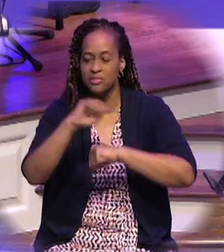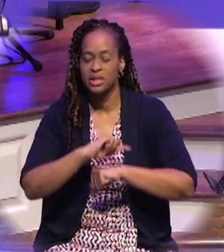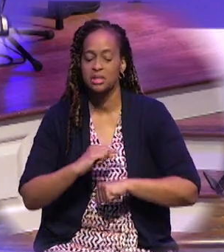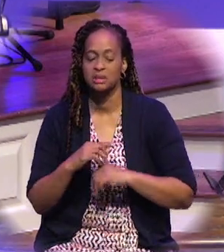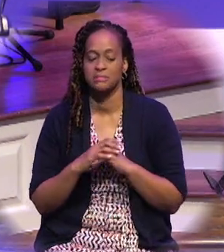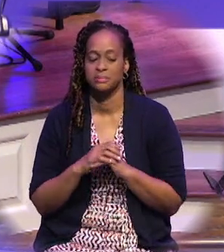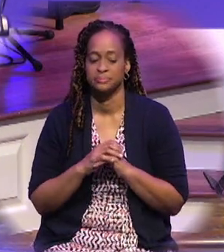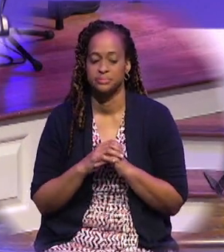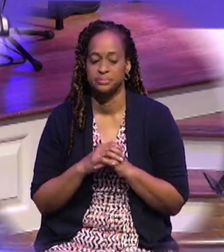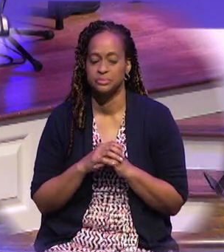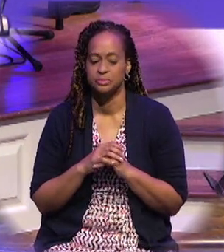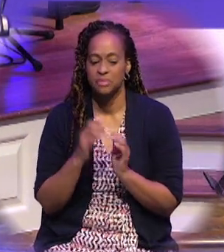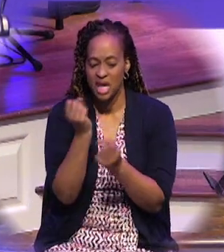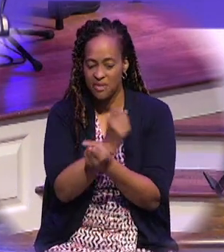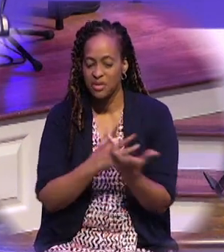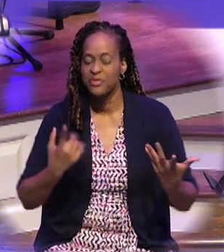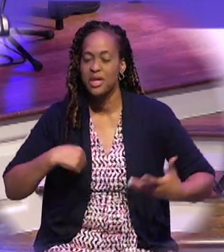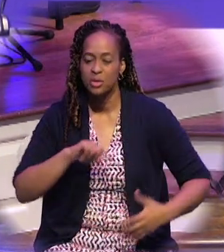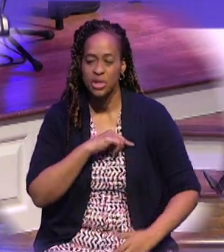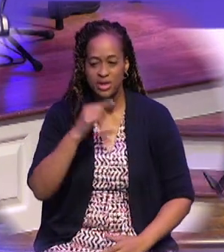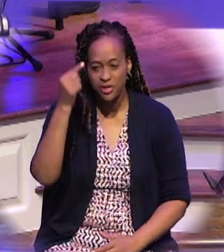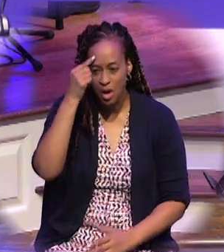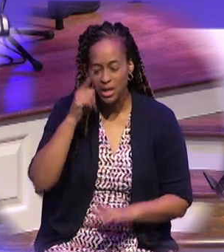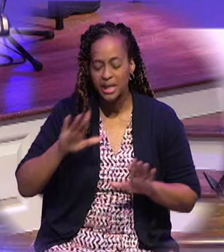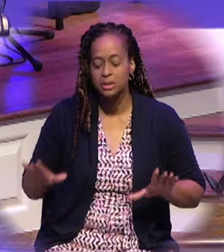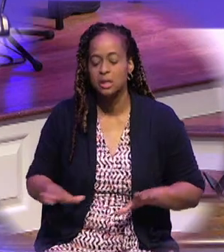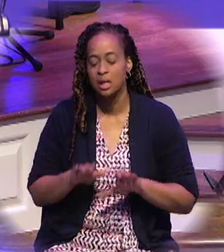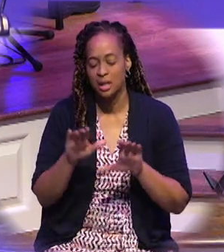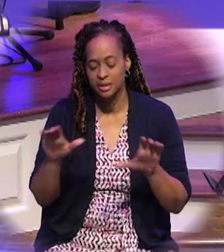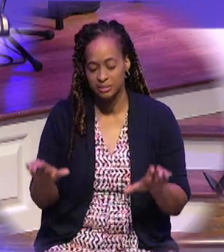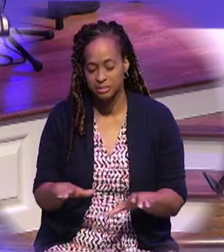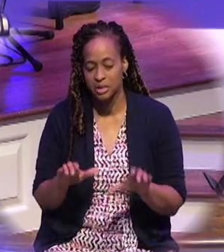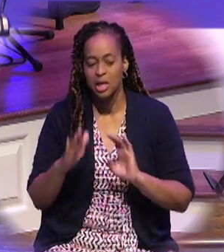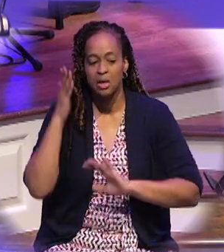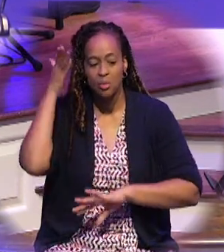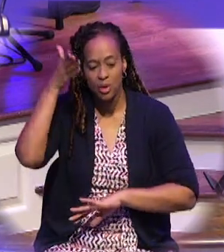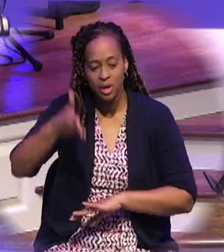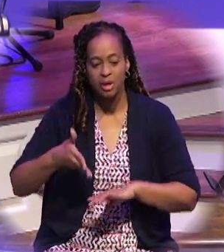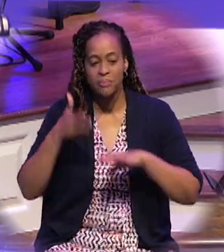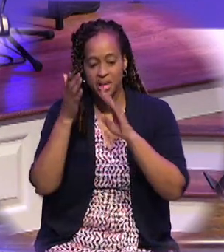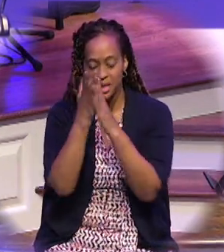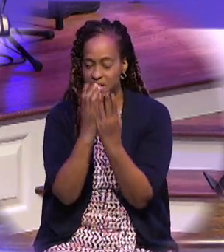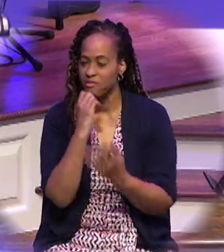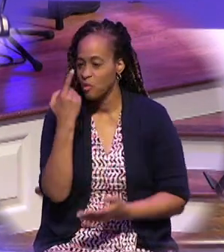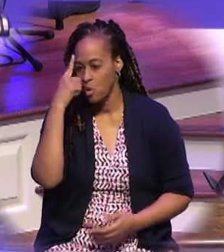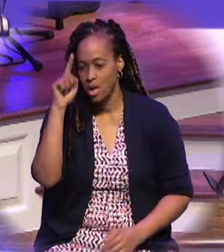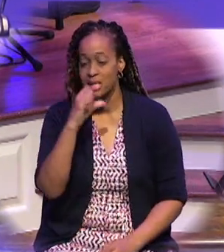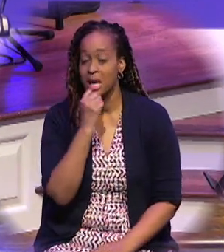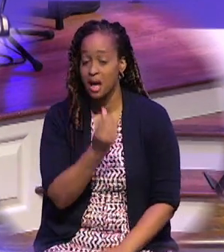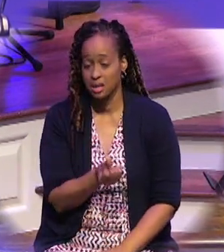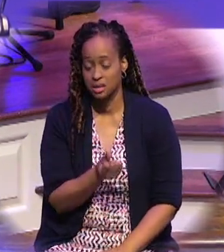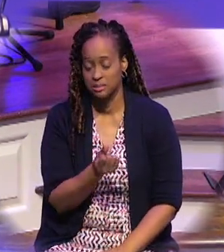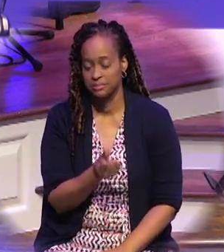came. Everything we have thought and done will be for naught.